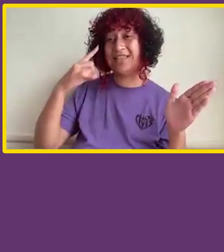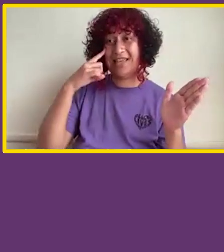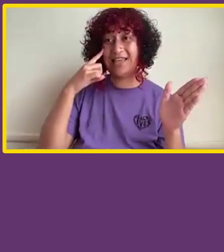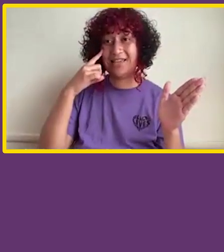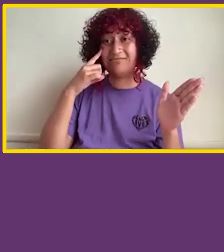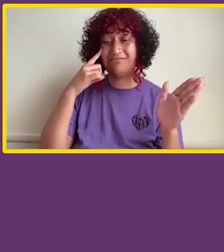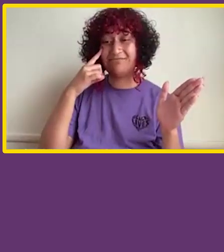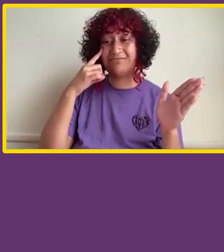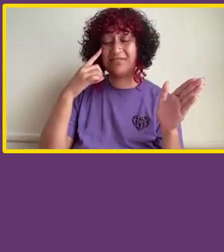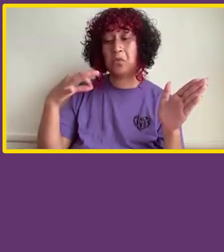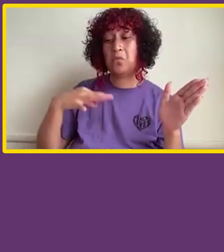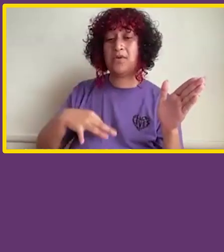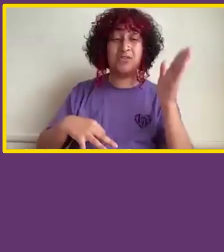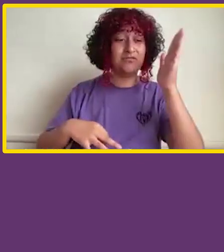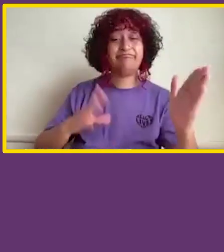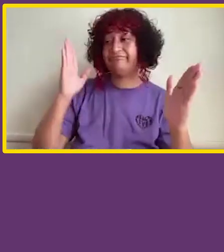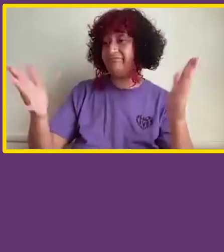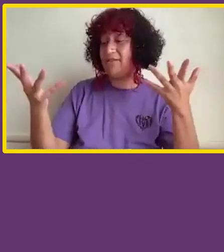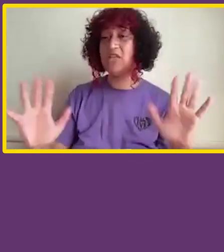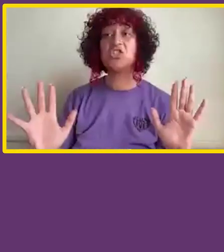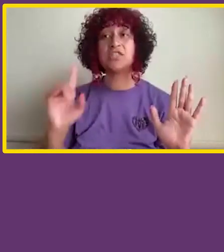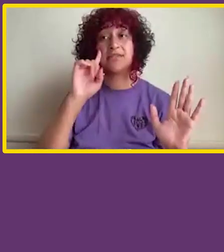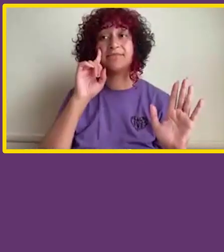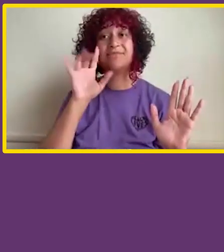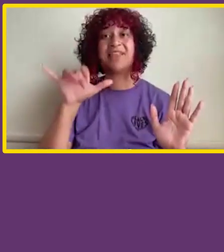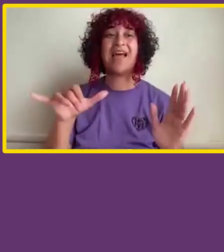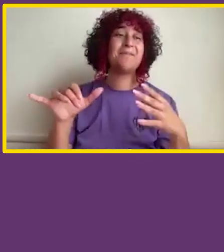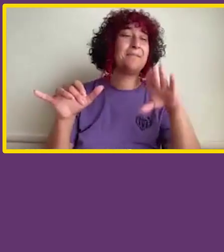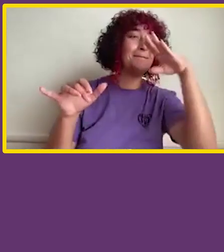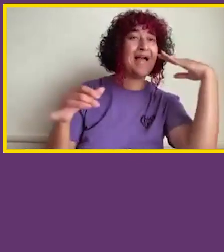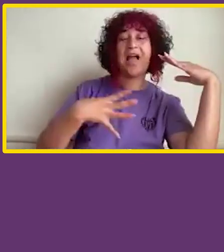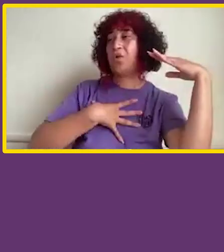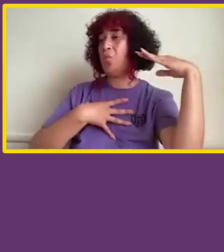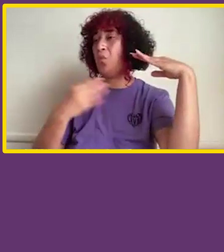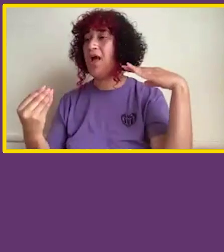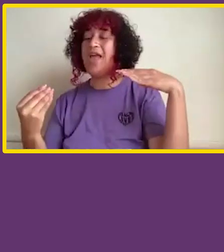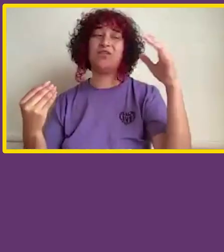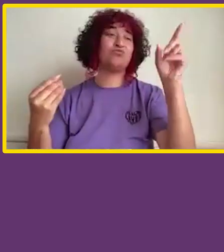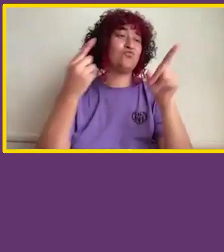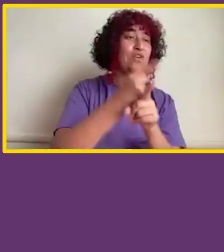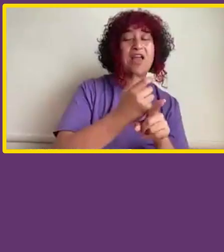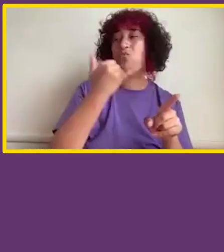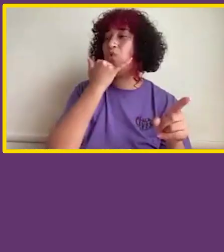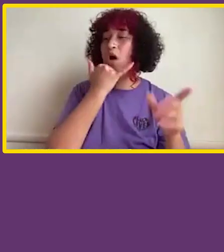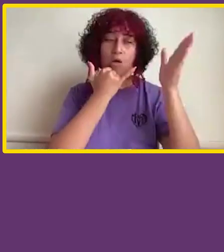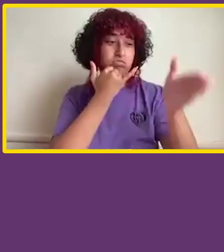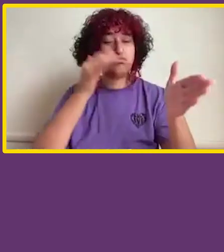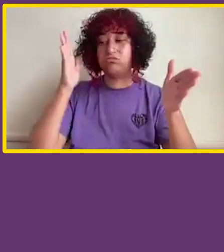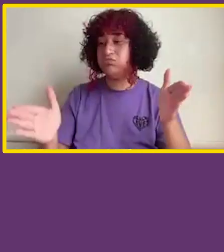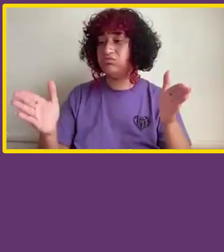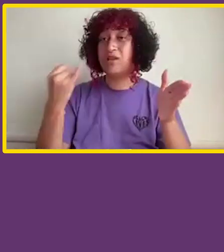Mm-hmm. Yep. That sort of black and white, right and wrong is, if you are